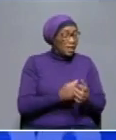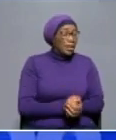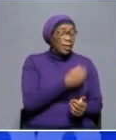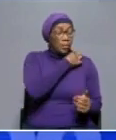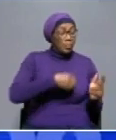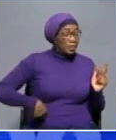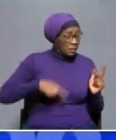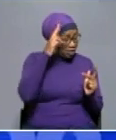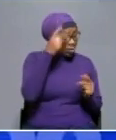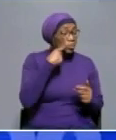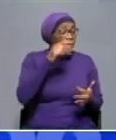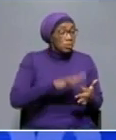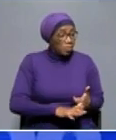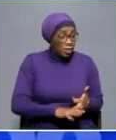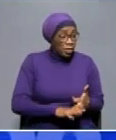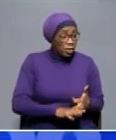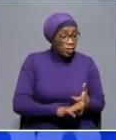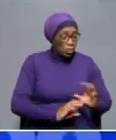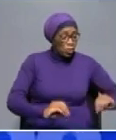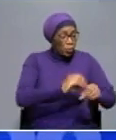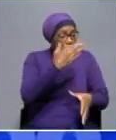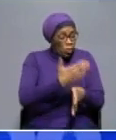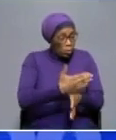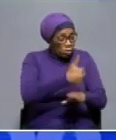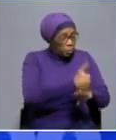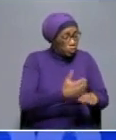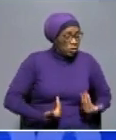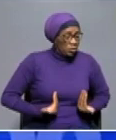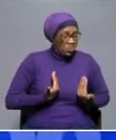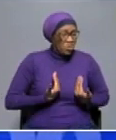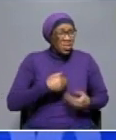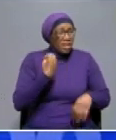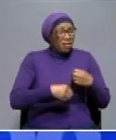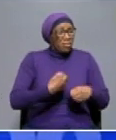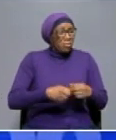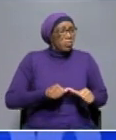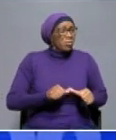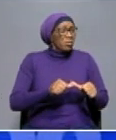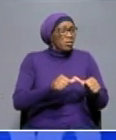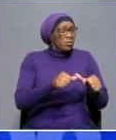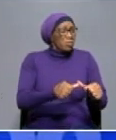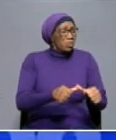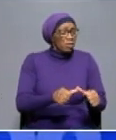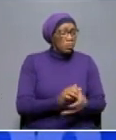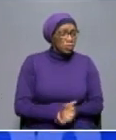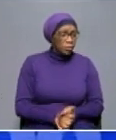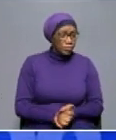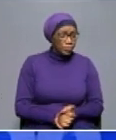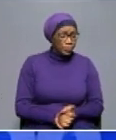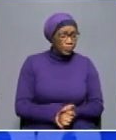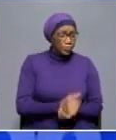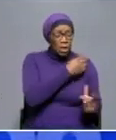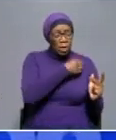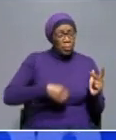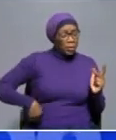major concerns, which is still a thorn in the flesh the nation's a thorn in the nation's flesh rather. Now, the President